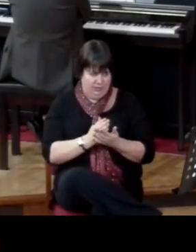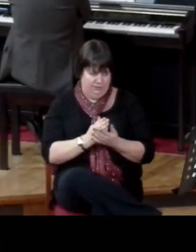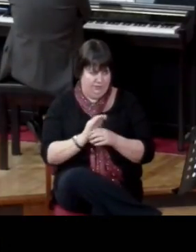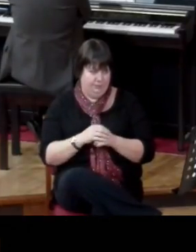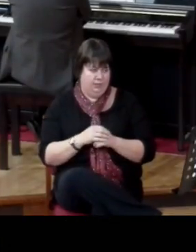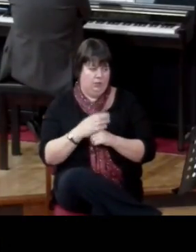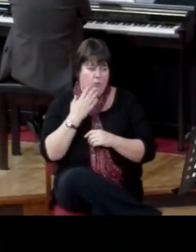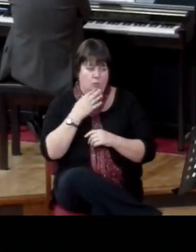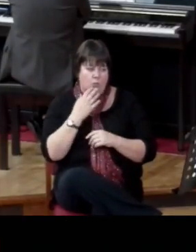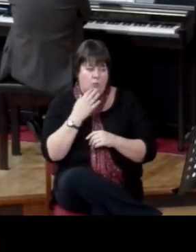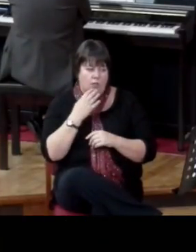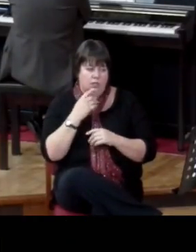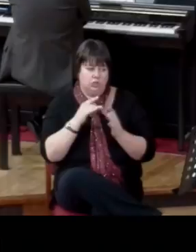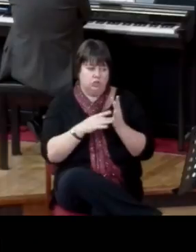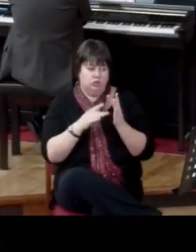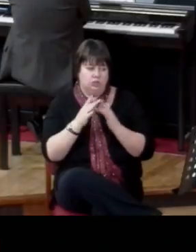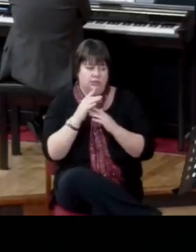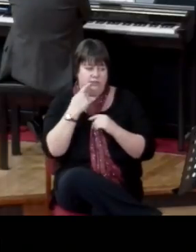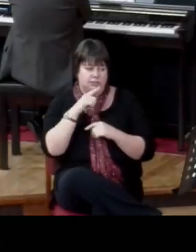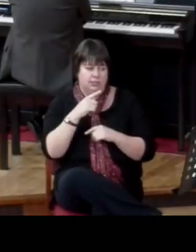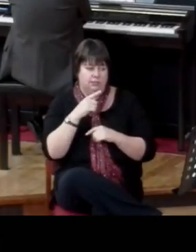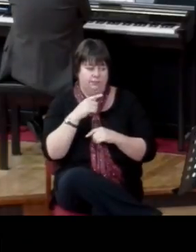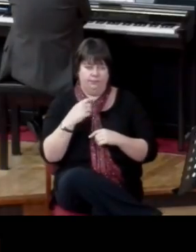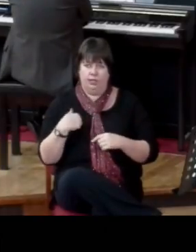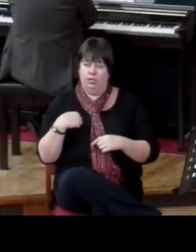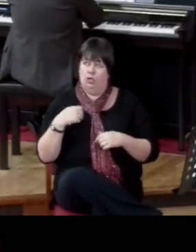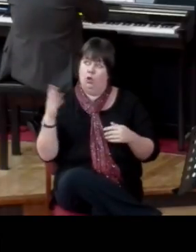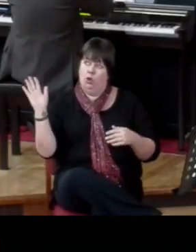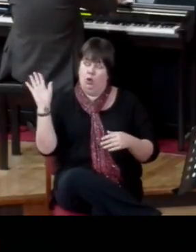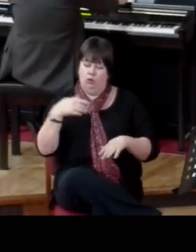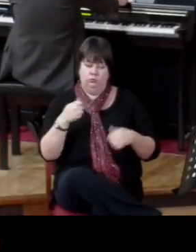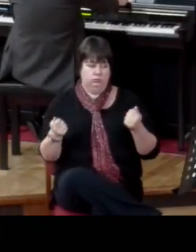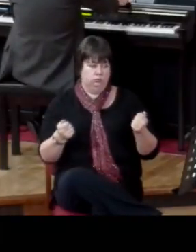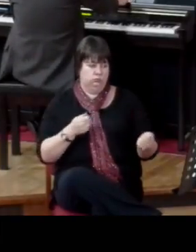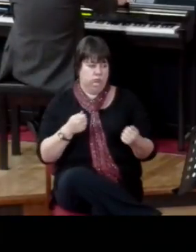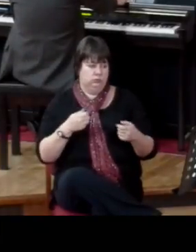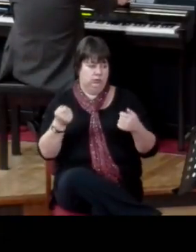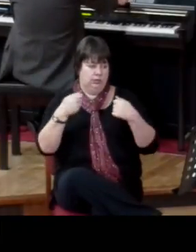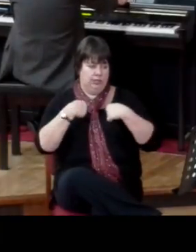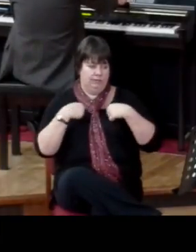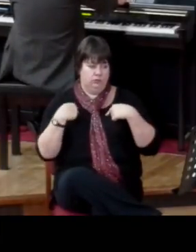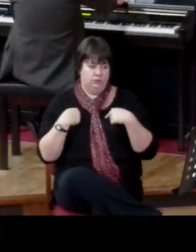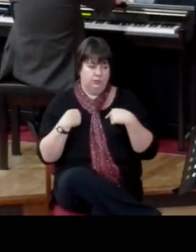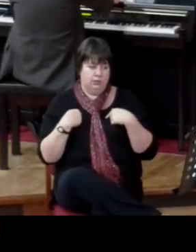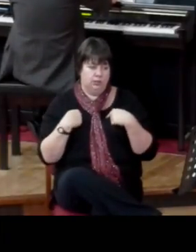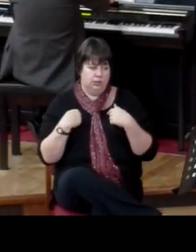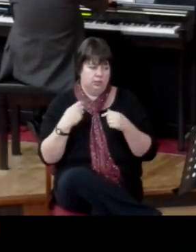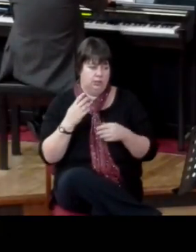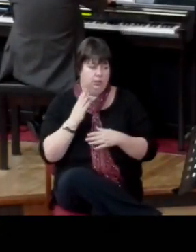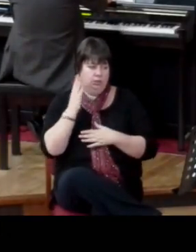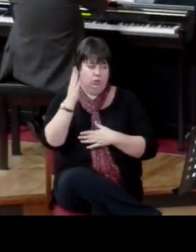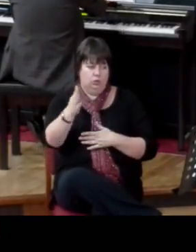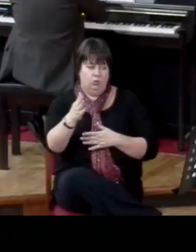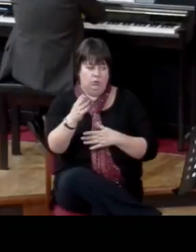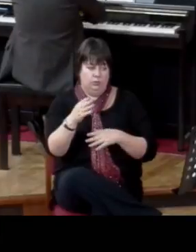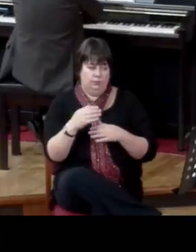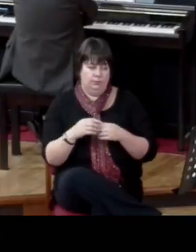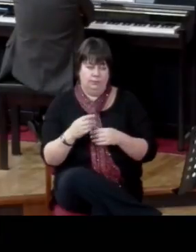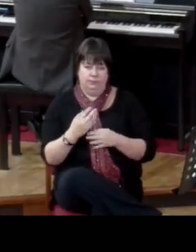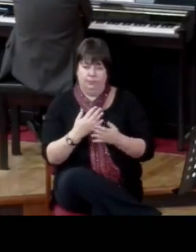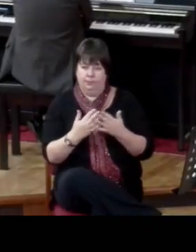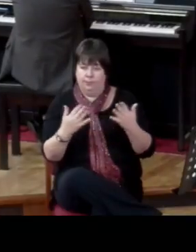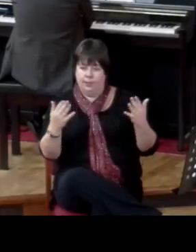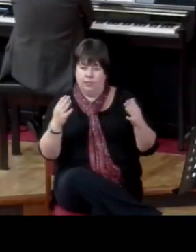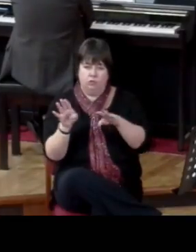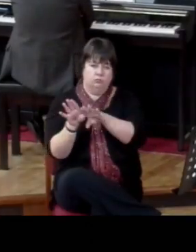given to me. Therefore go and make disciples of all nations, baptizing them in the name of the Father